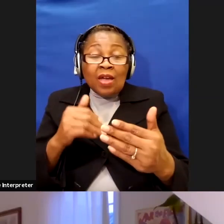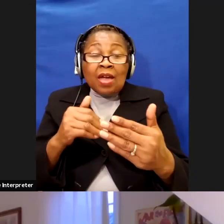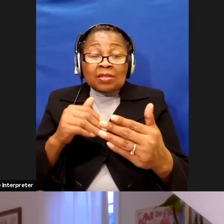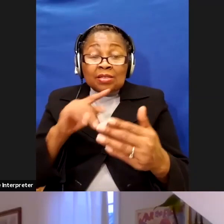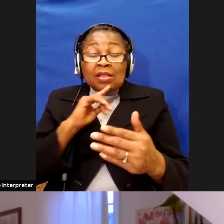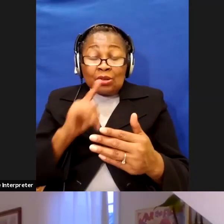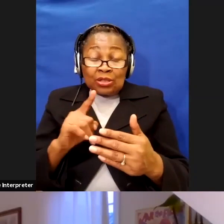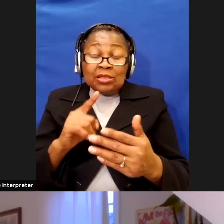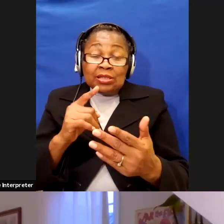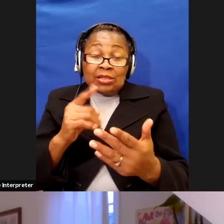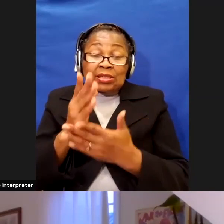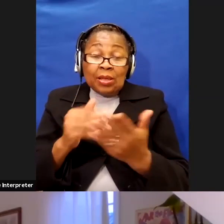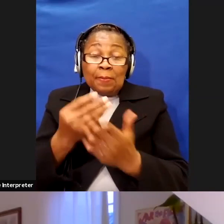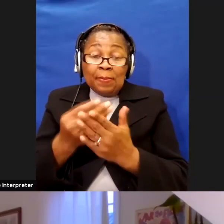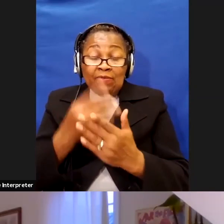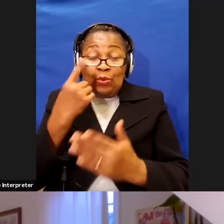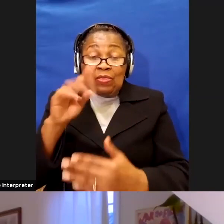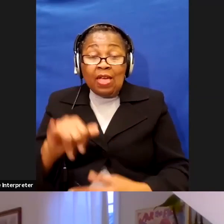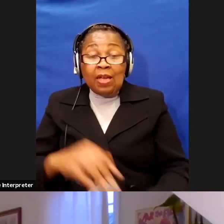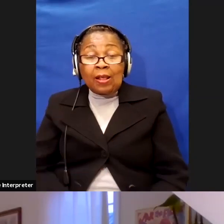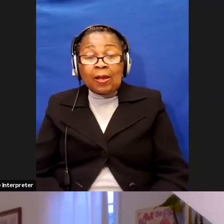money set aside for that.